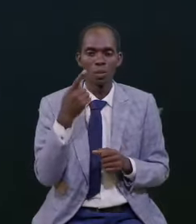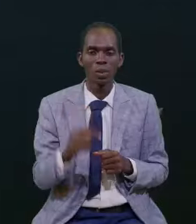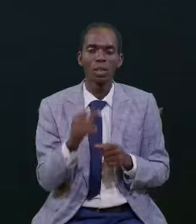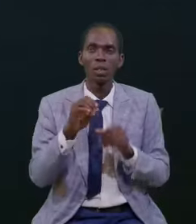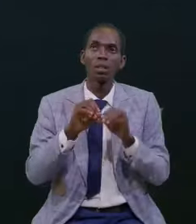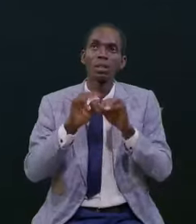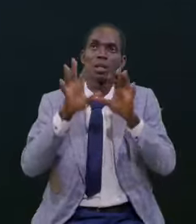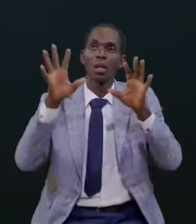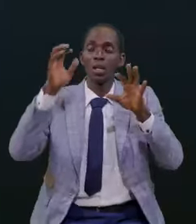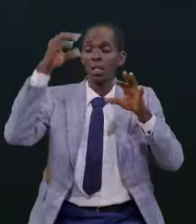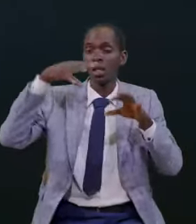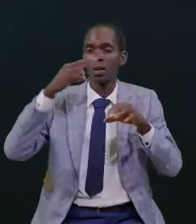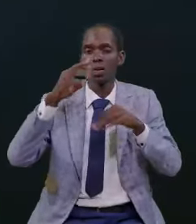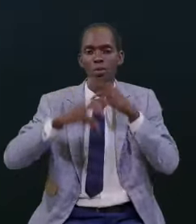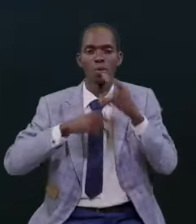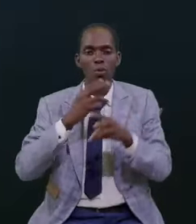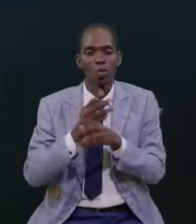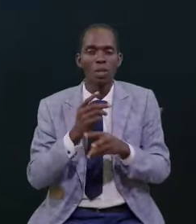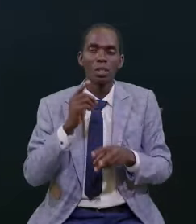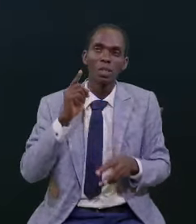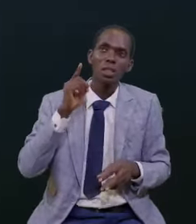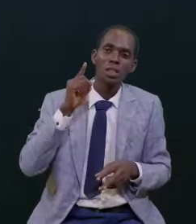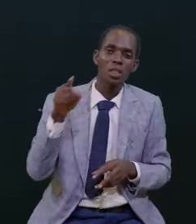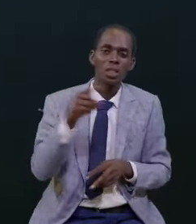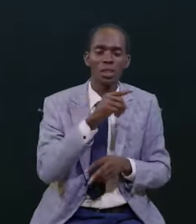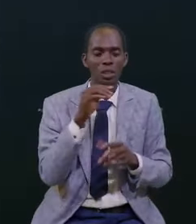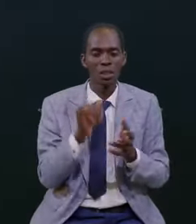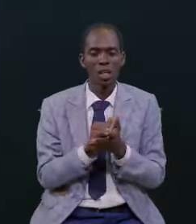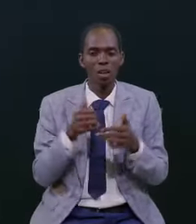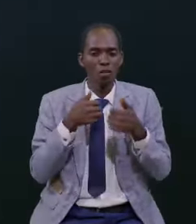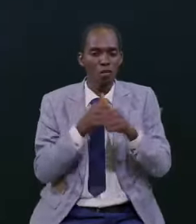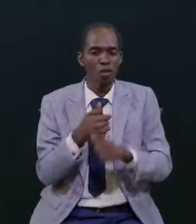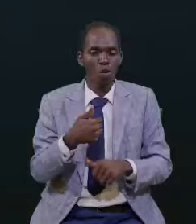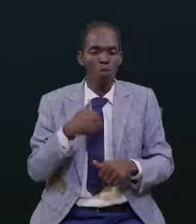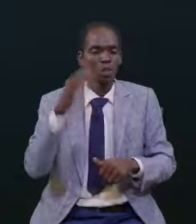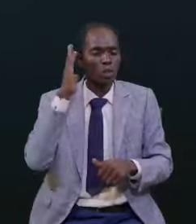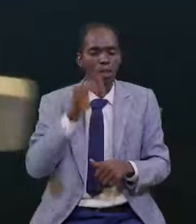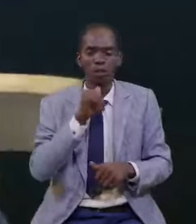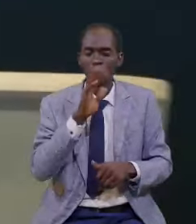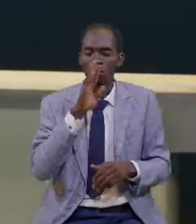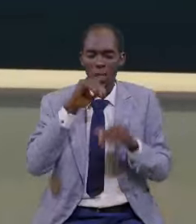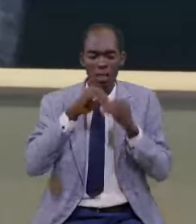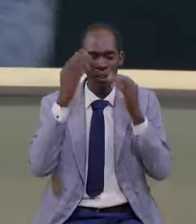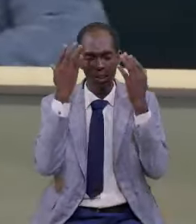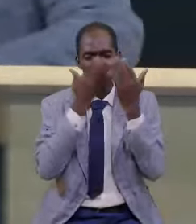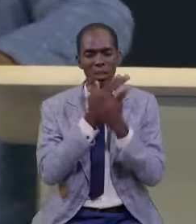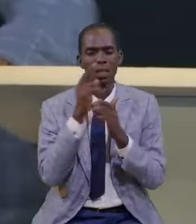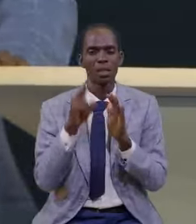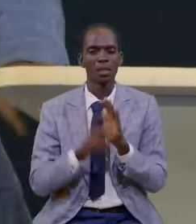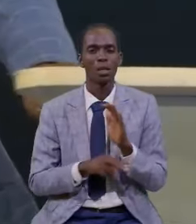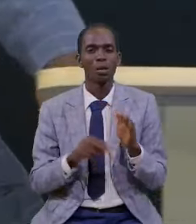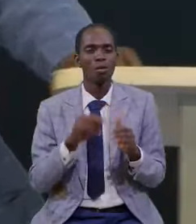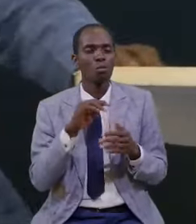that followeth me shall not walk in darkness. Referring to that woman, she'll